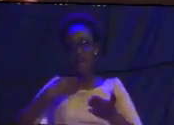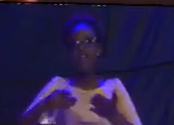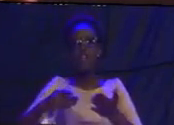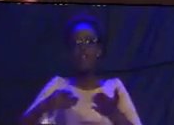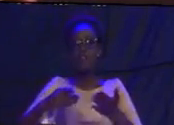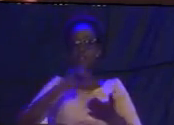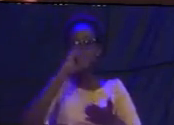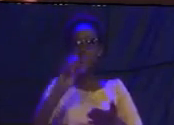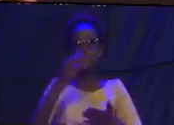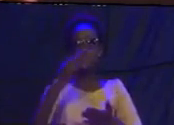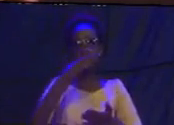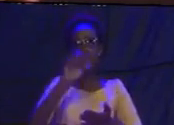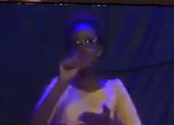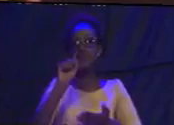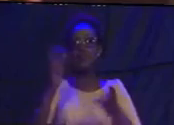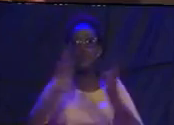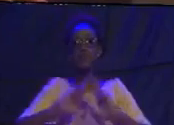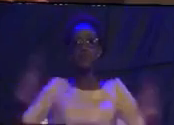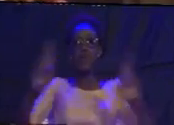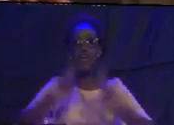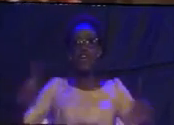And Joshua was ready to fight him.